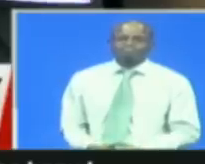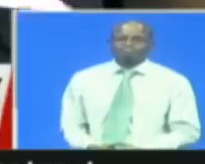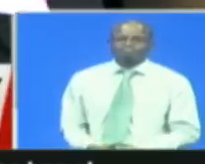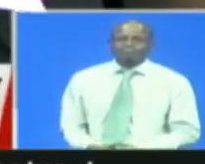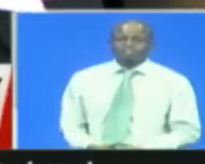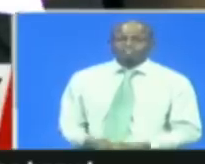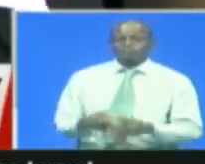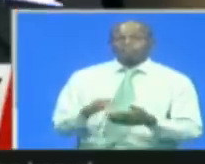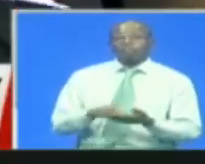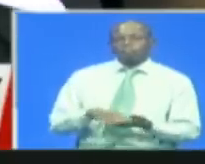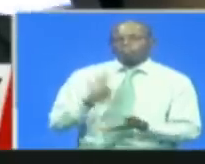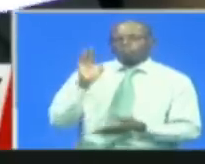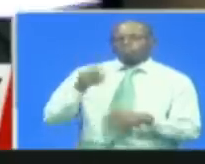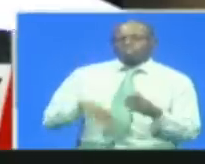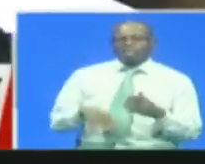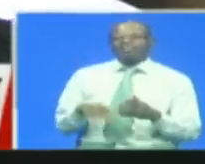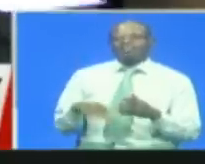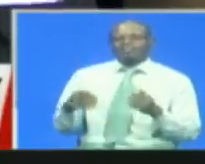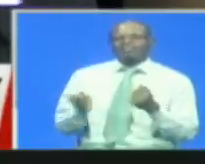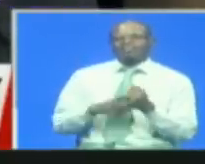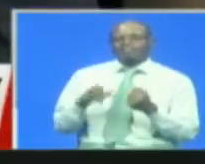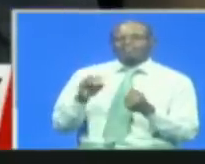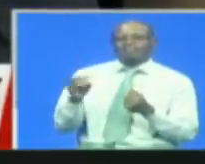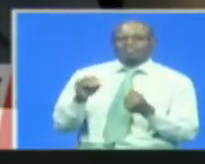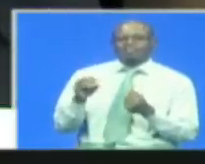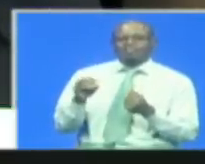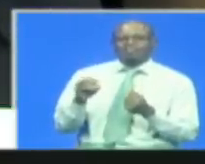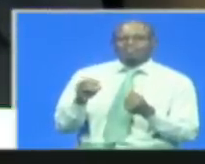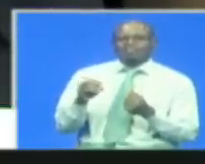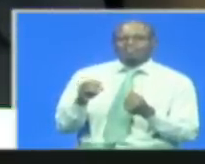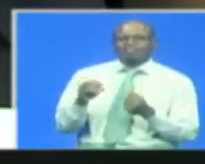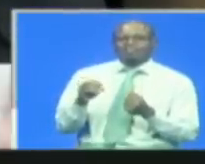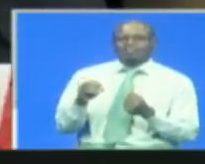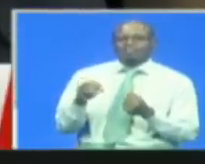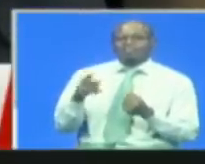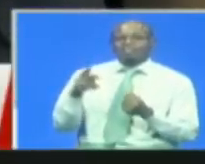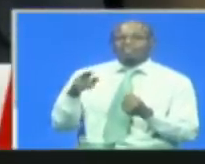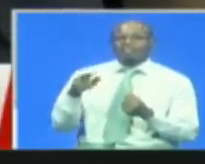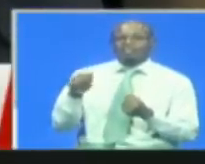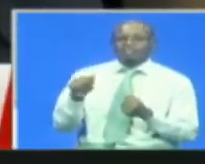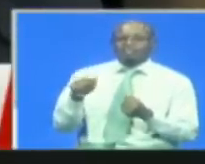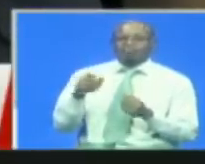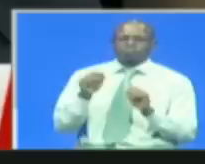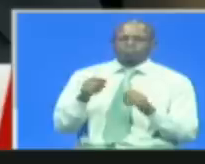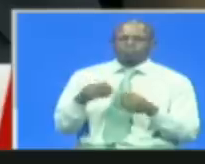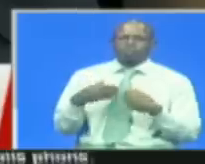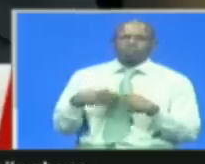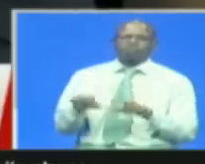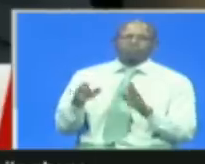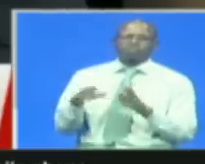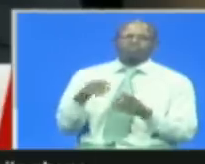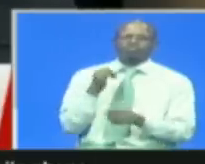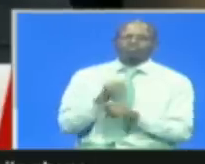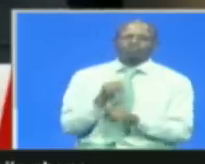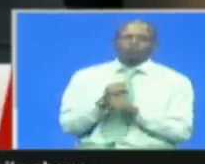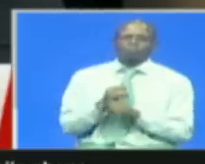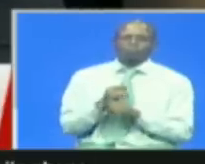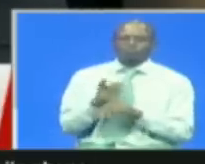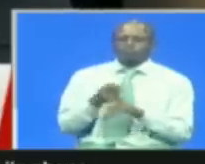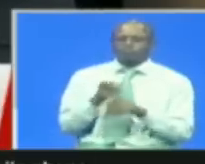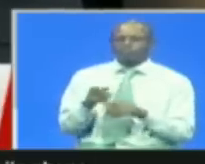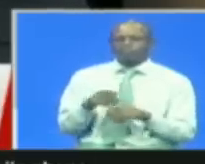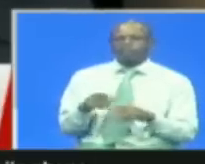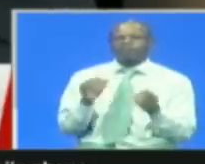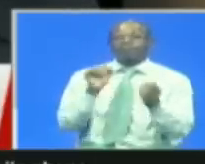Well, more than 60 Kenya Revenue Authority staff could likely lose their jobs following their arrests and detention, as they